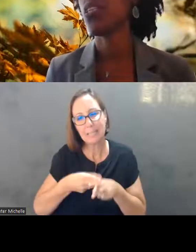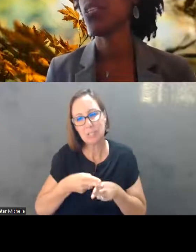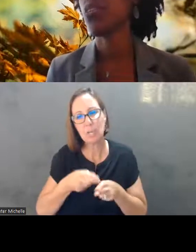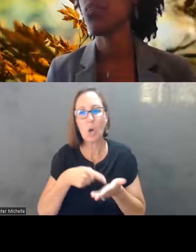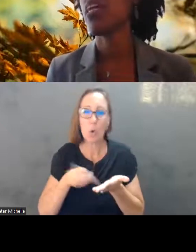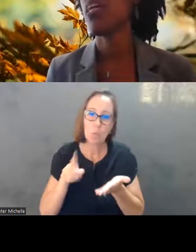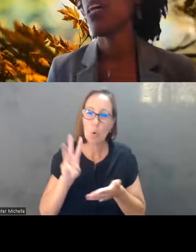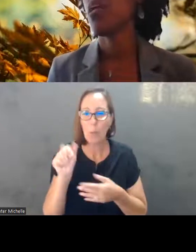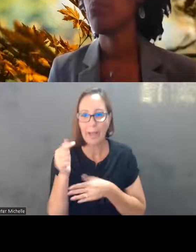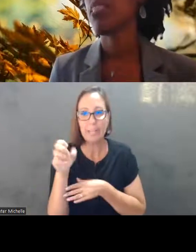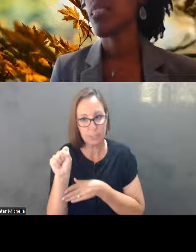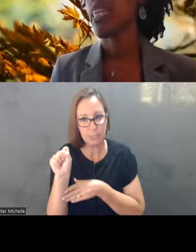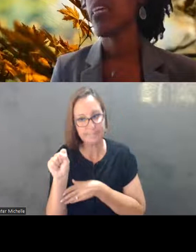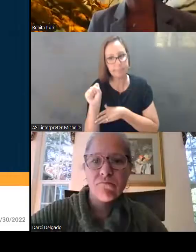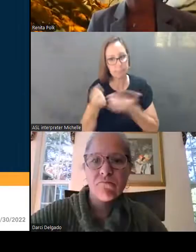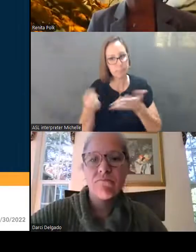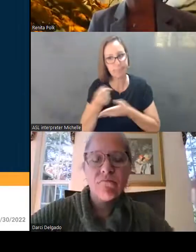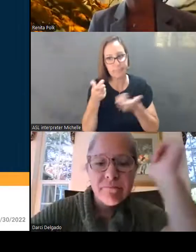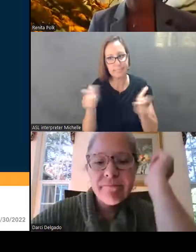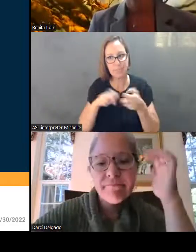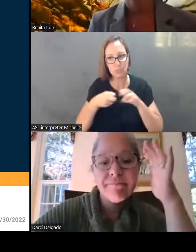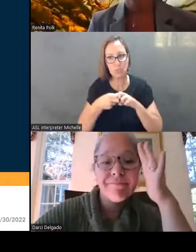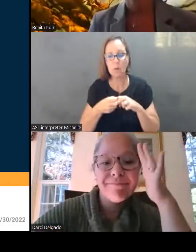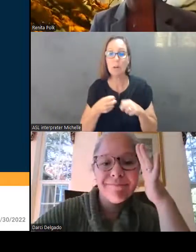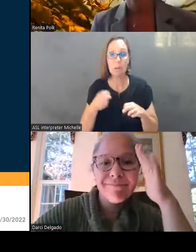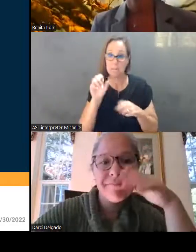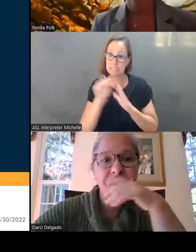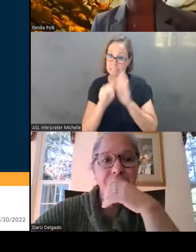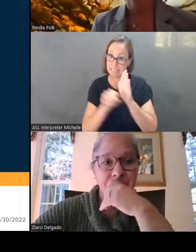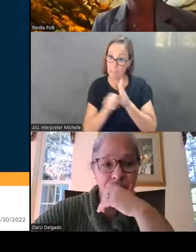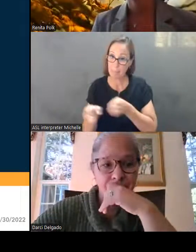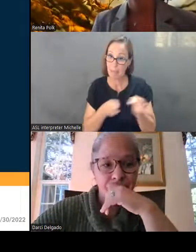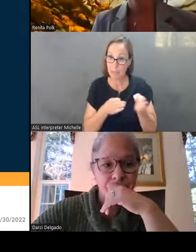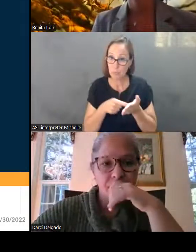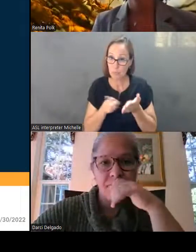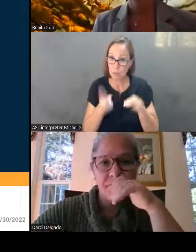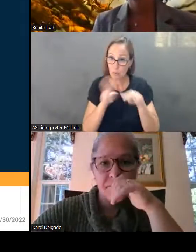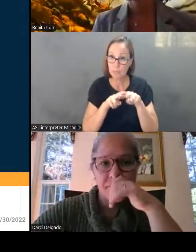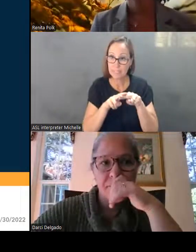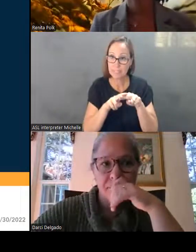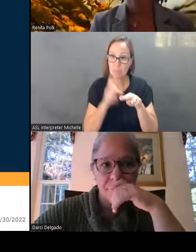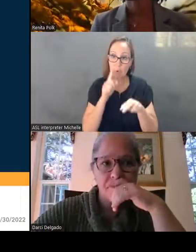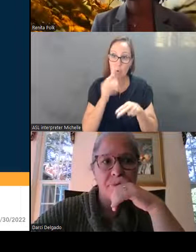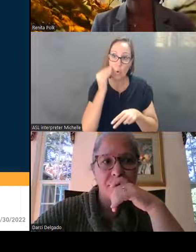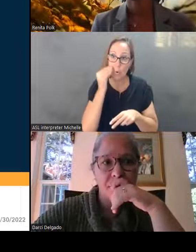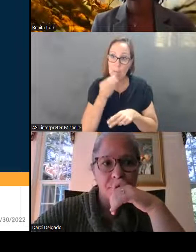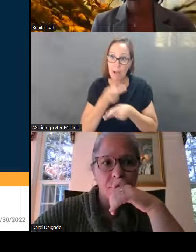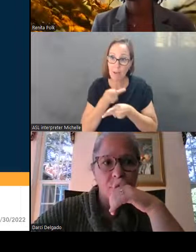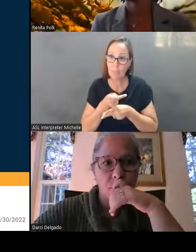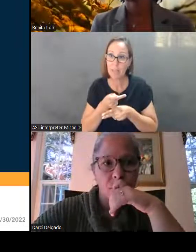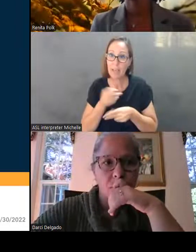huge issue. Does the state have any plans to address increasing rates for home health aides,